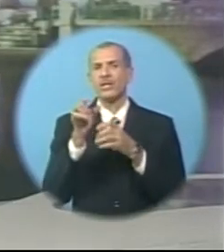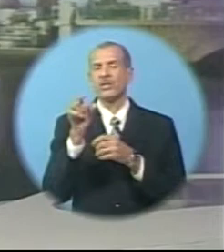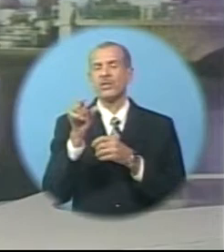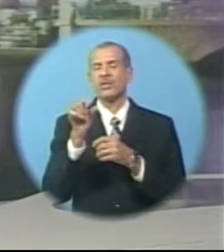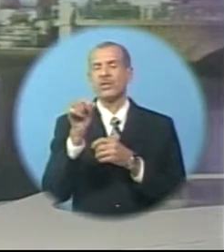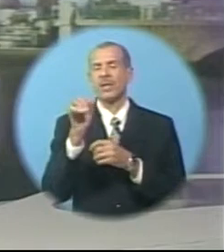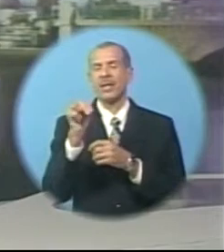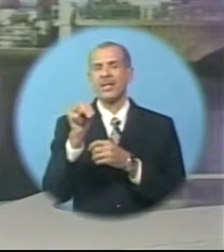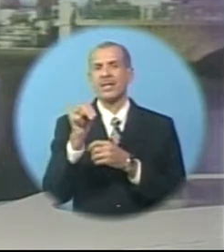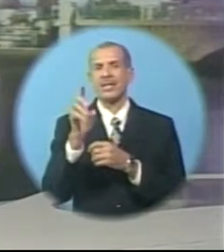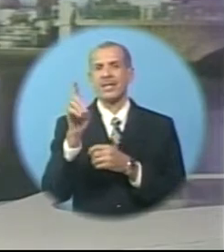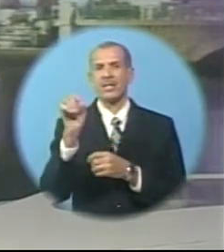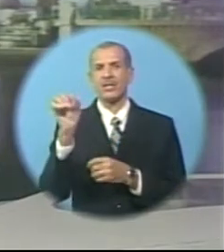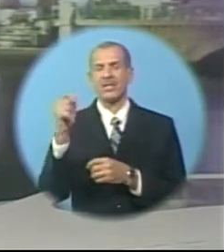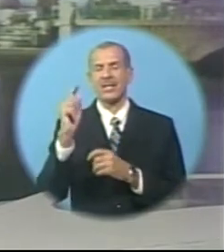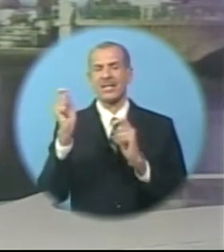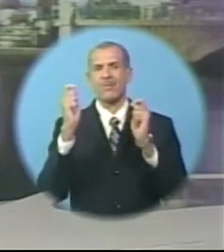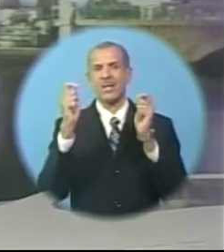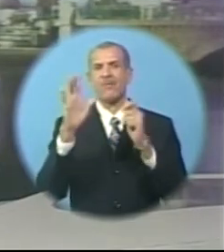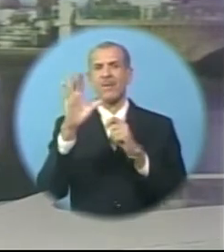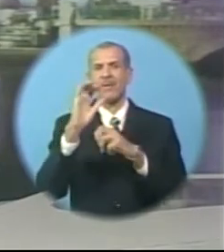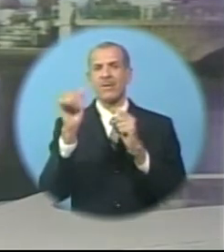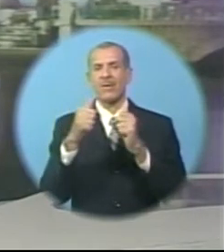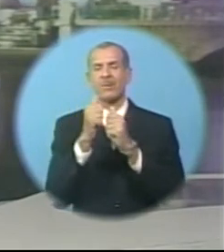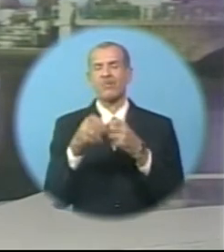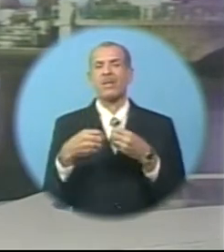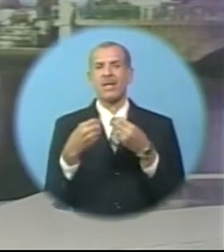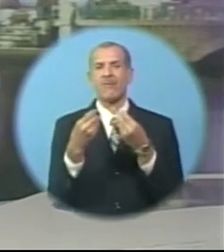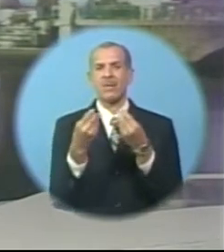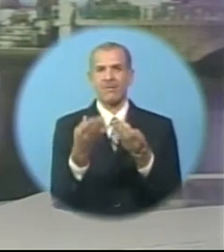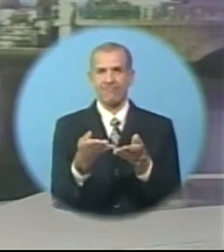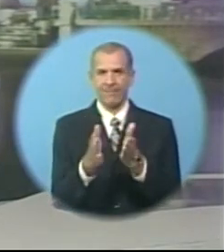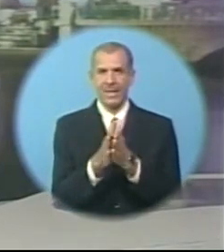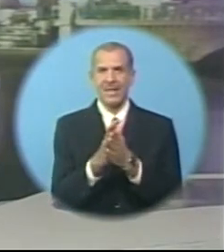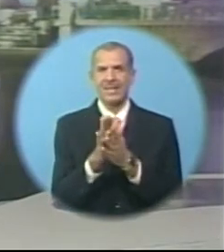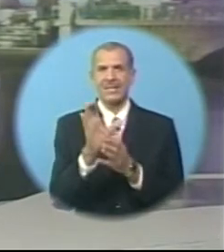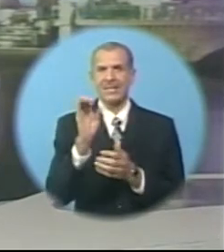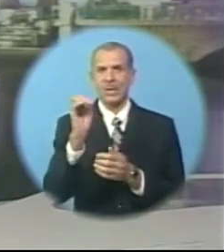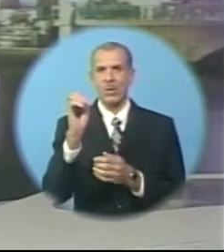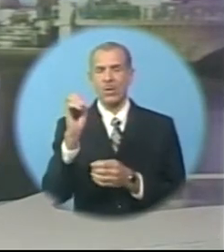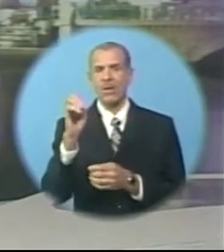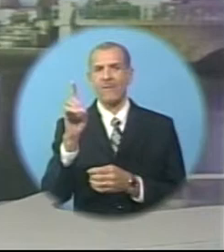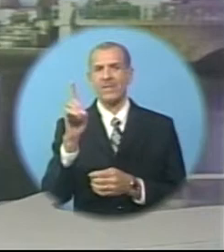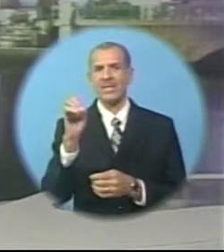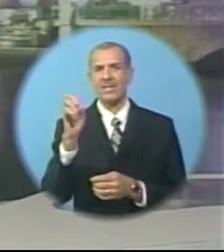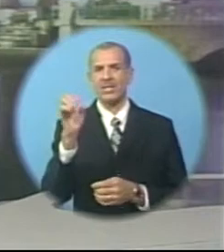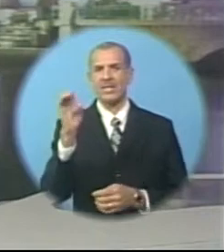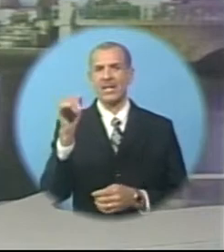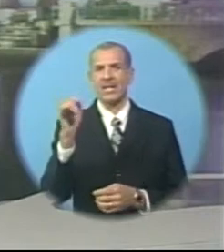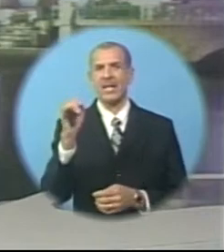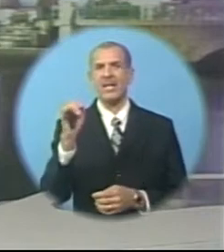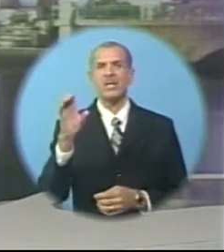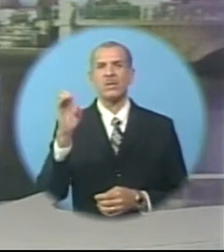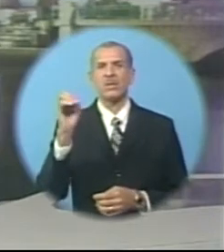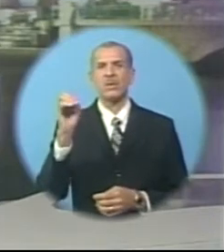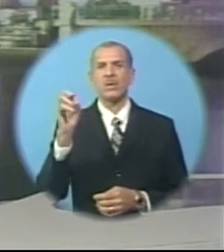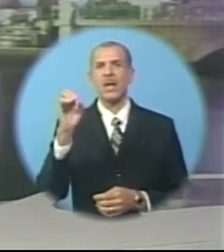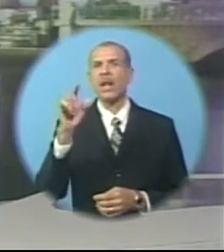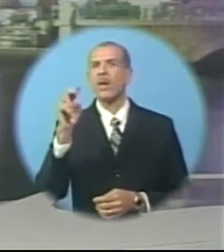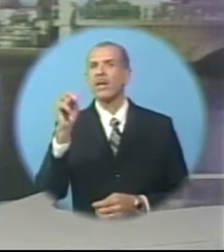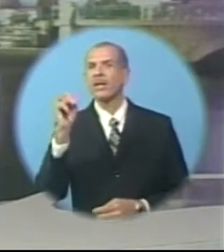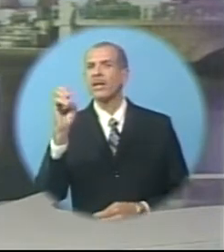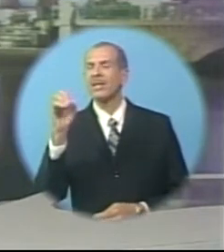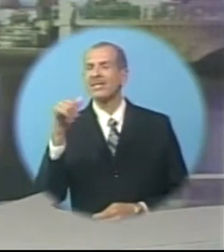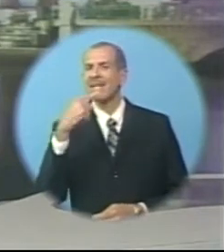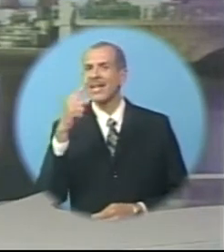island's 50th anniversary of independence by giving back. Chief Executive Officer of Digicel Barbados, Connor Looney, says customers